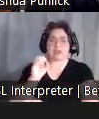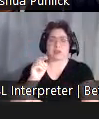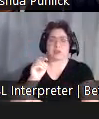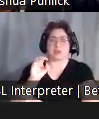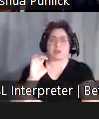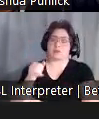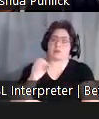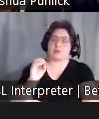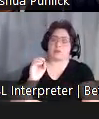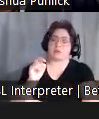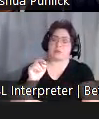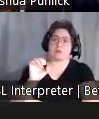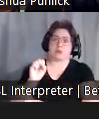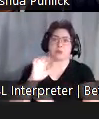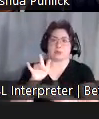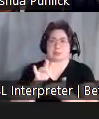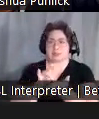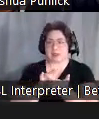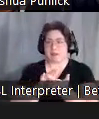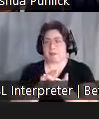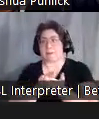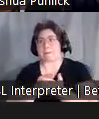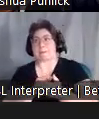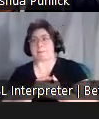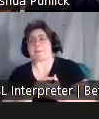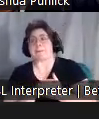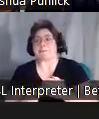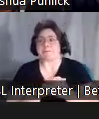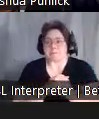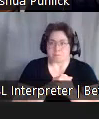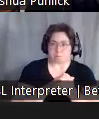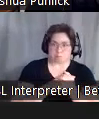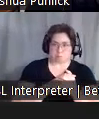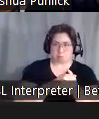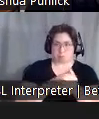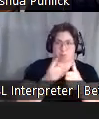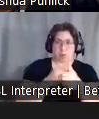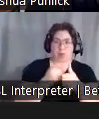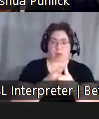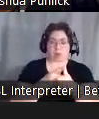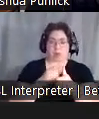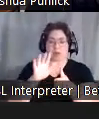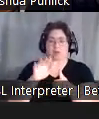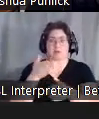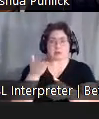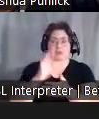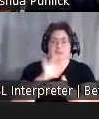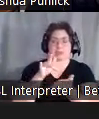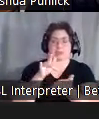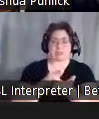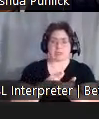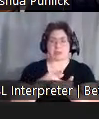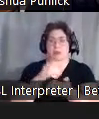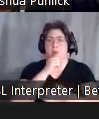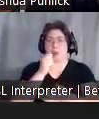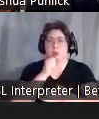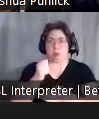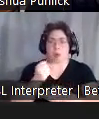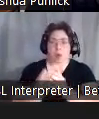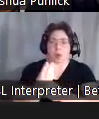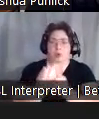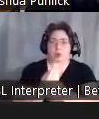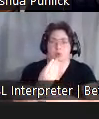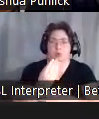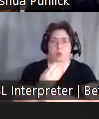ask you, Josh. Does the Jones Center contain old growth longleaf pine or hardwood old